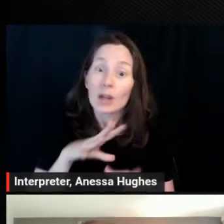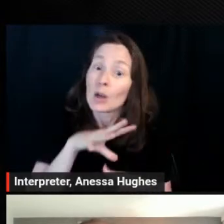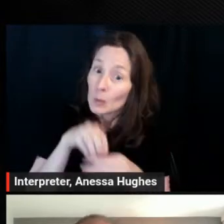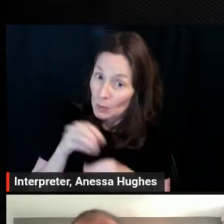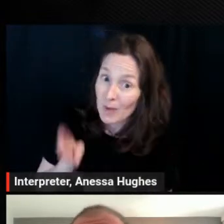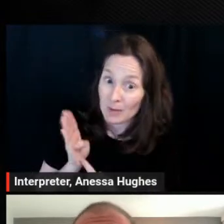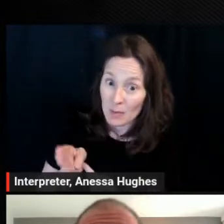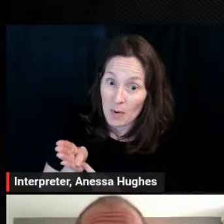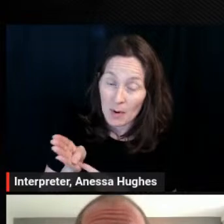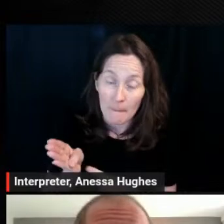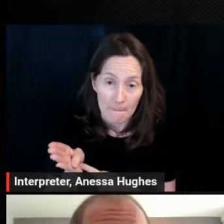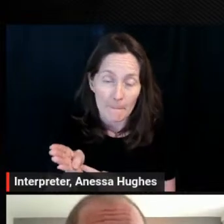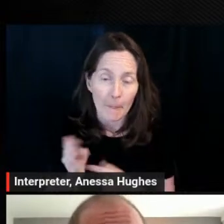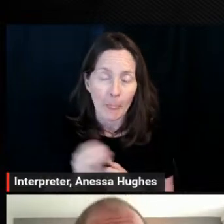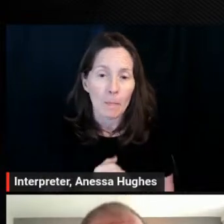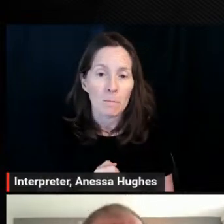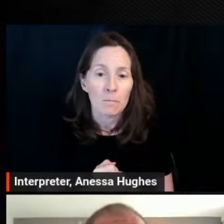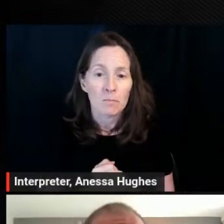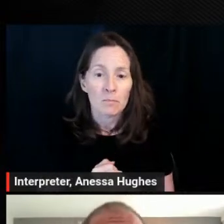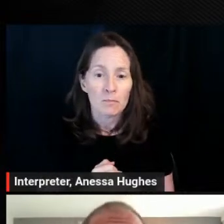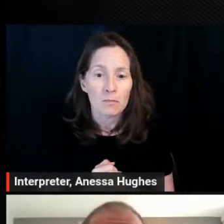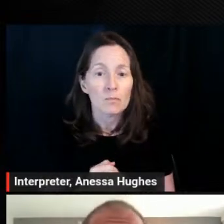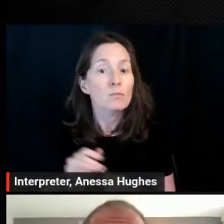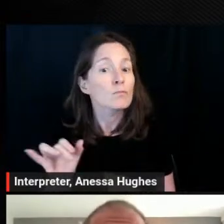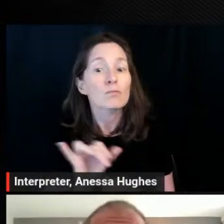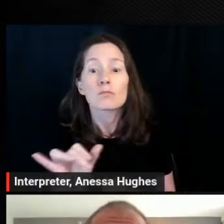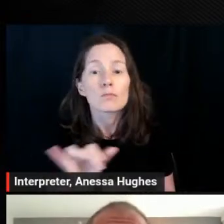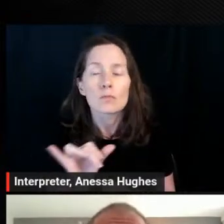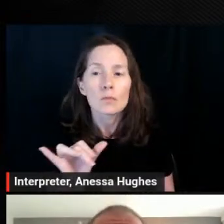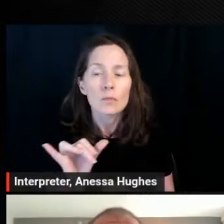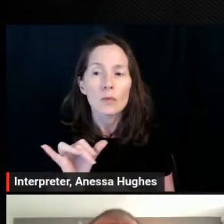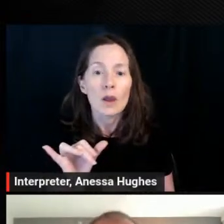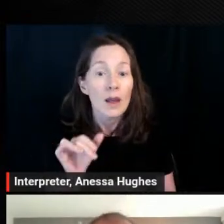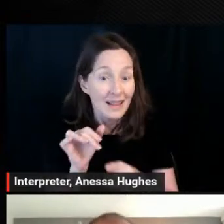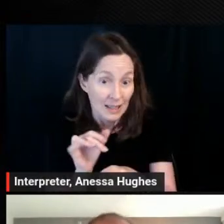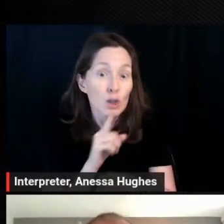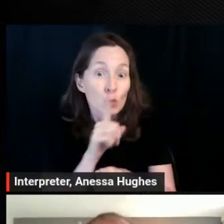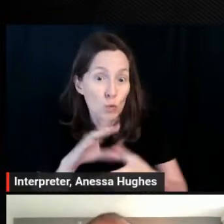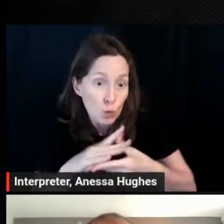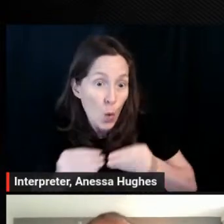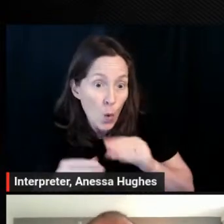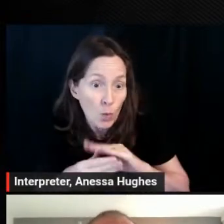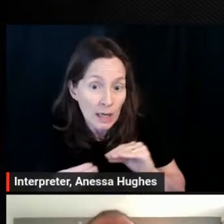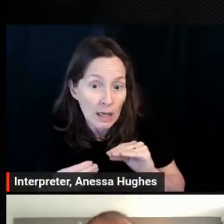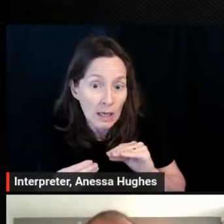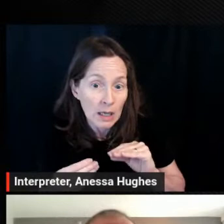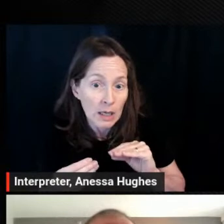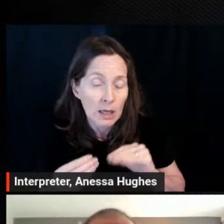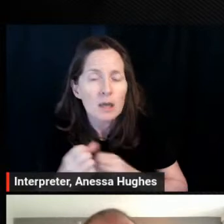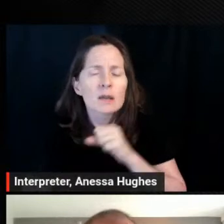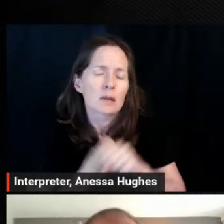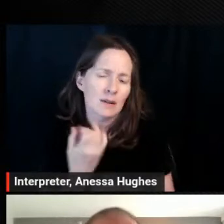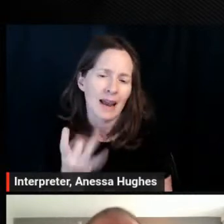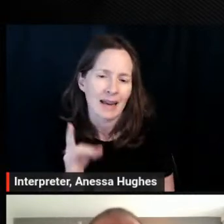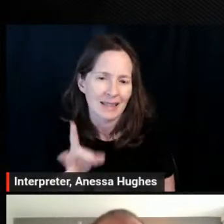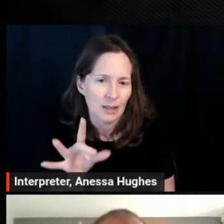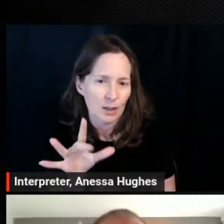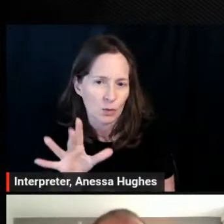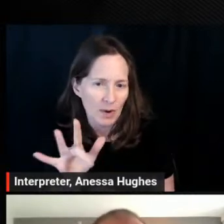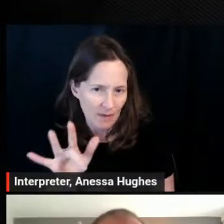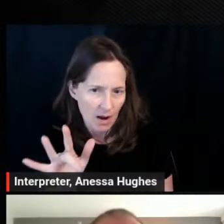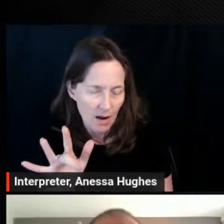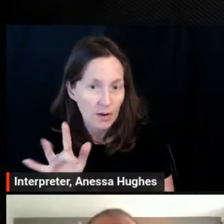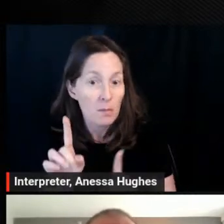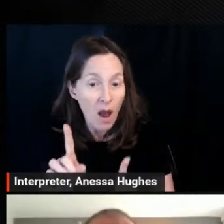we think not just about 1825, when this true story begins, but about each and every year